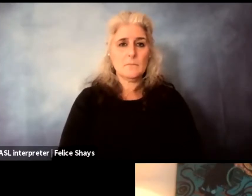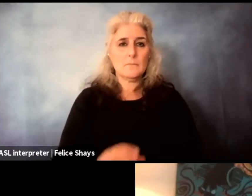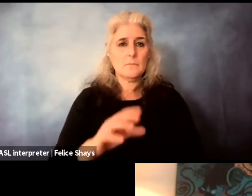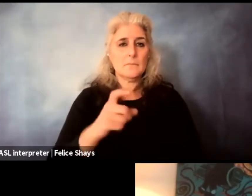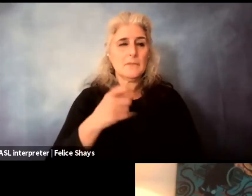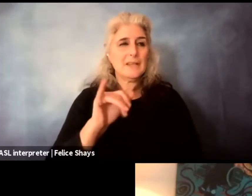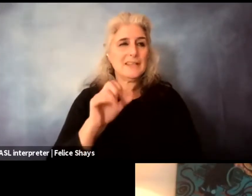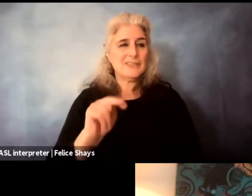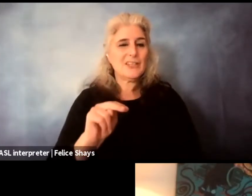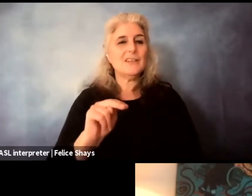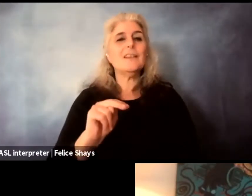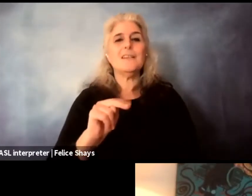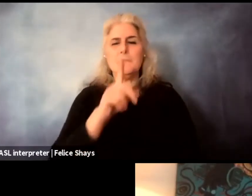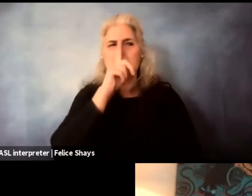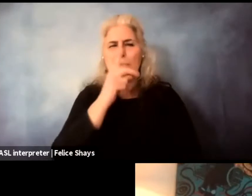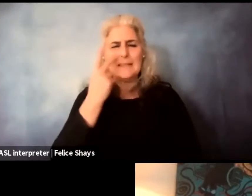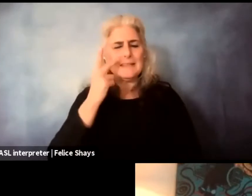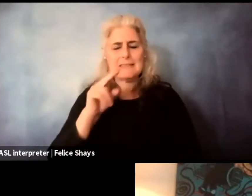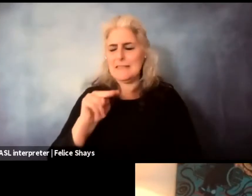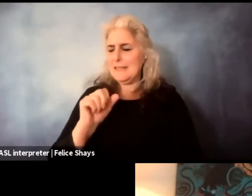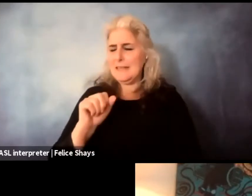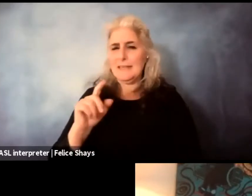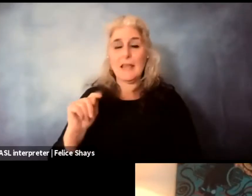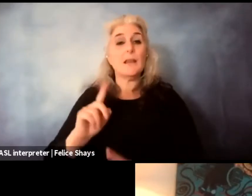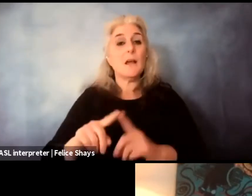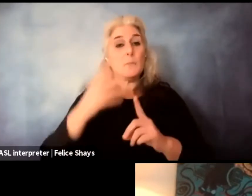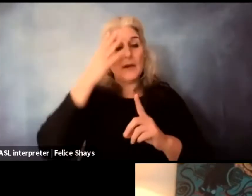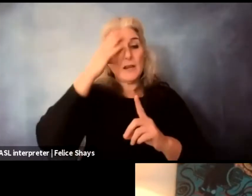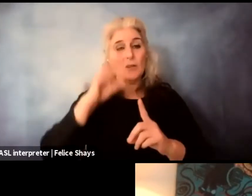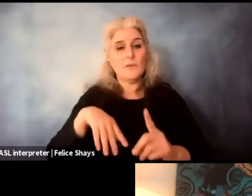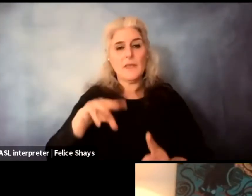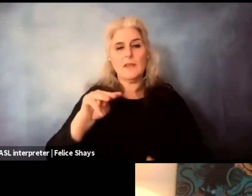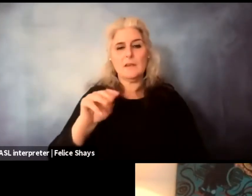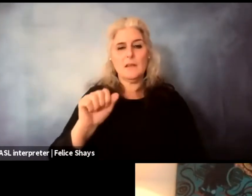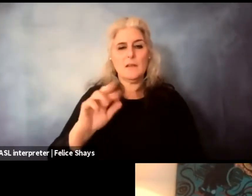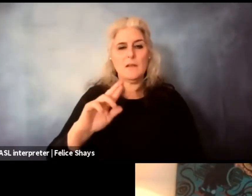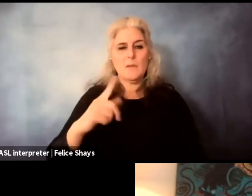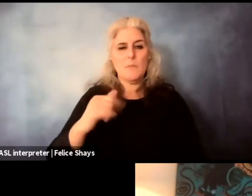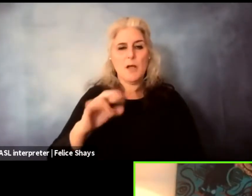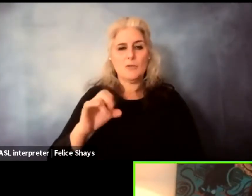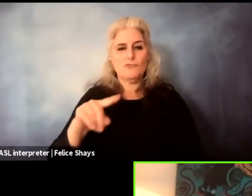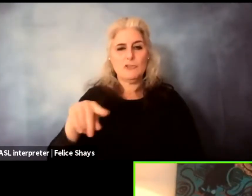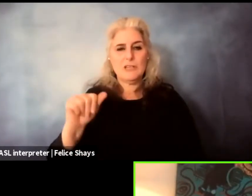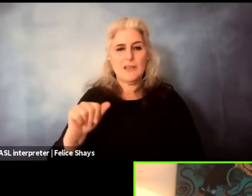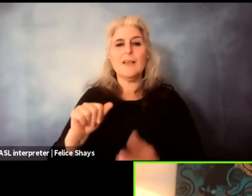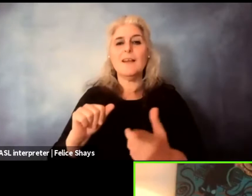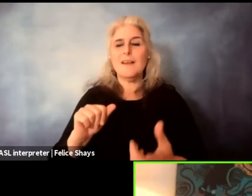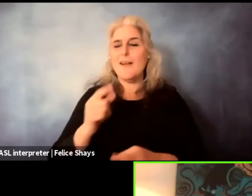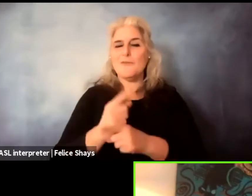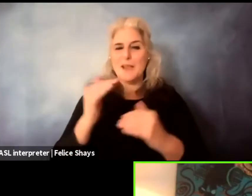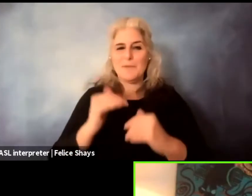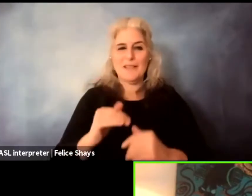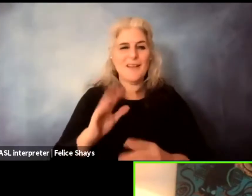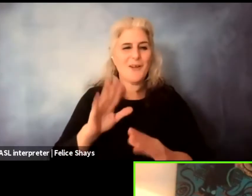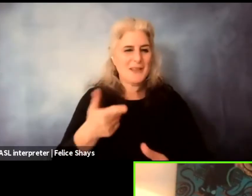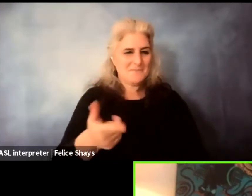I know I didn't see Nat, but I know that Margarita, I believe, have raised their hand. Margarita right below. I'll pass to